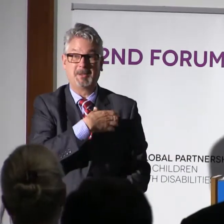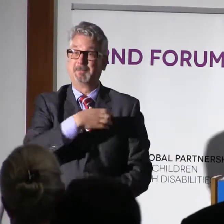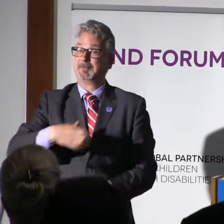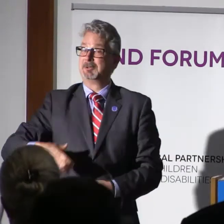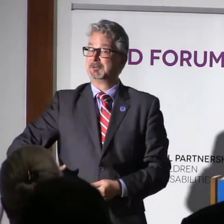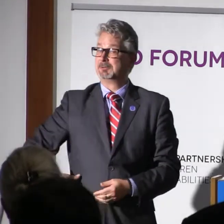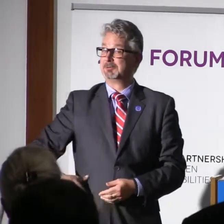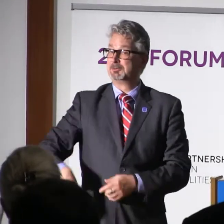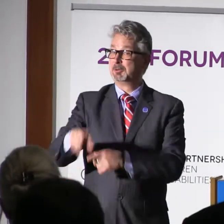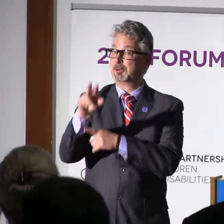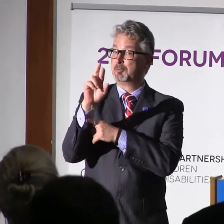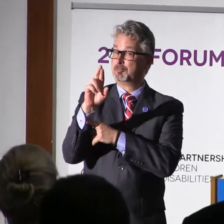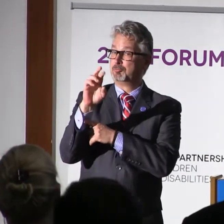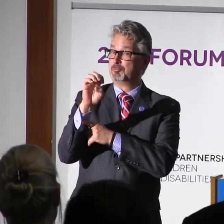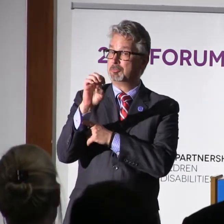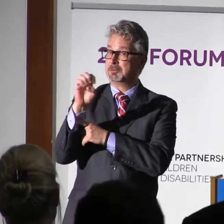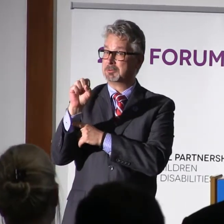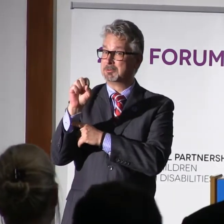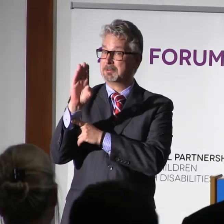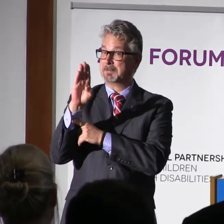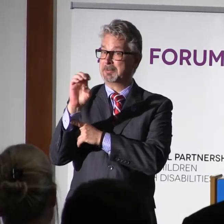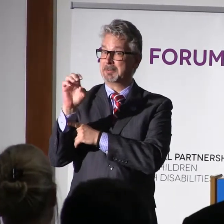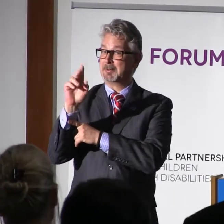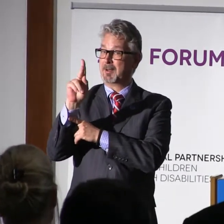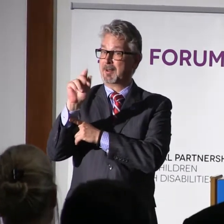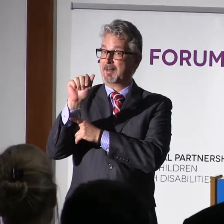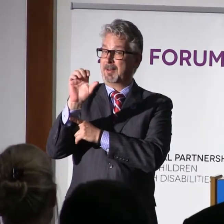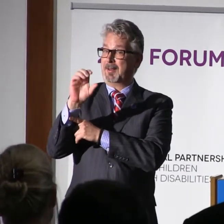And now I'd like to welcome the next speaker,